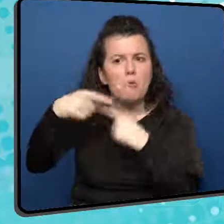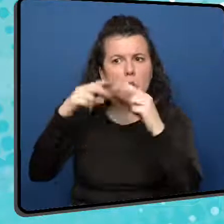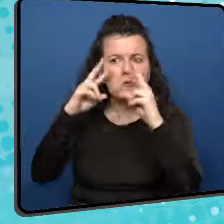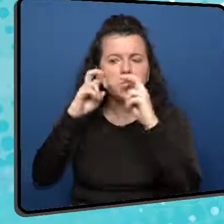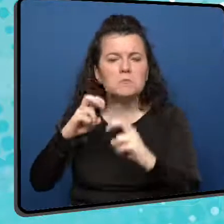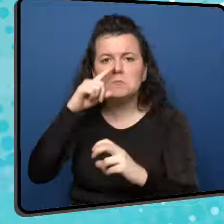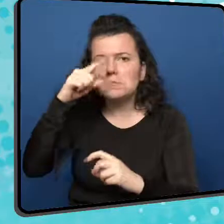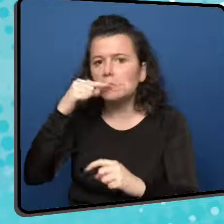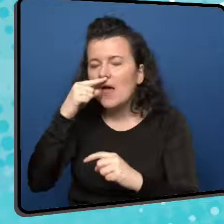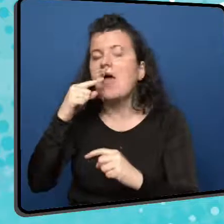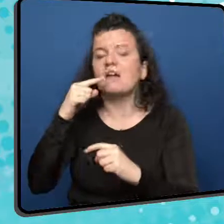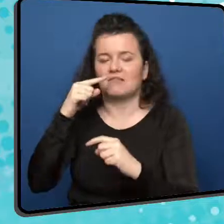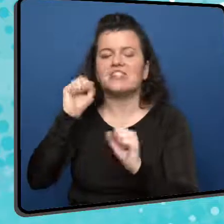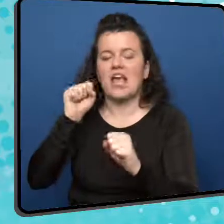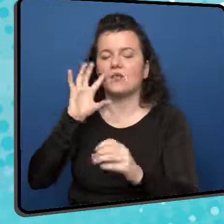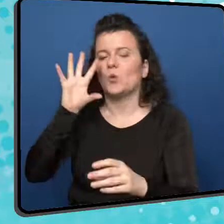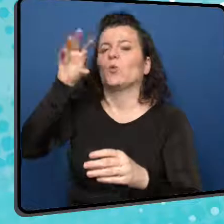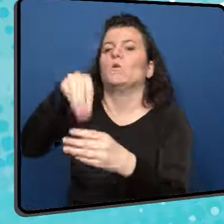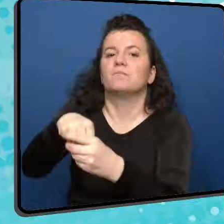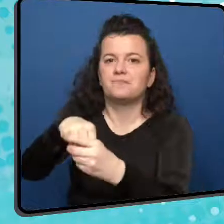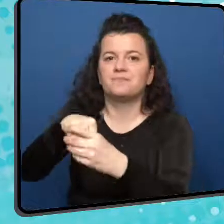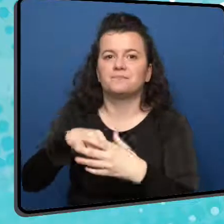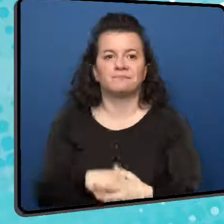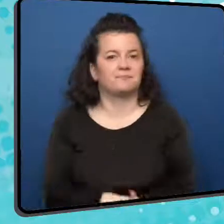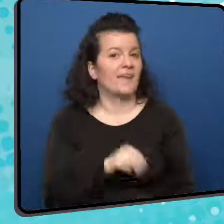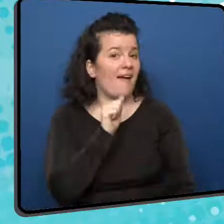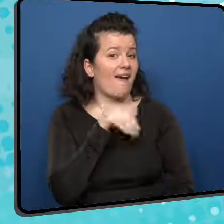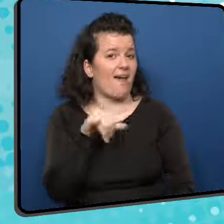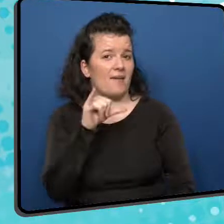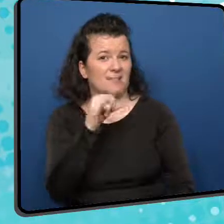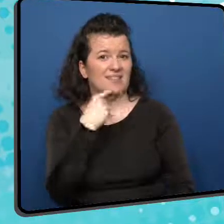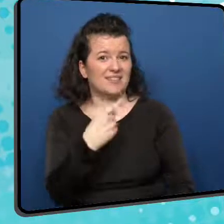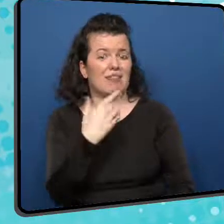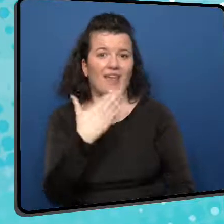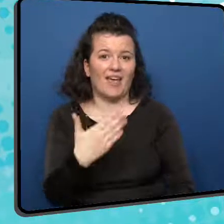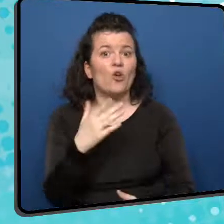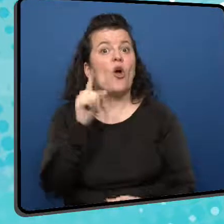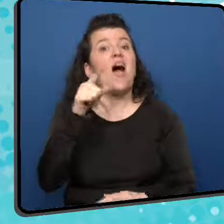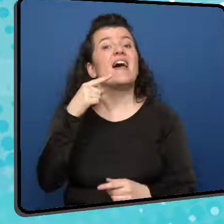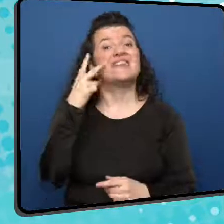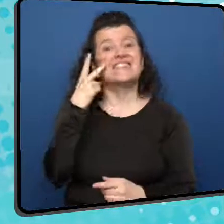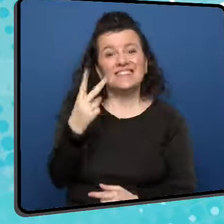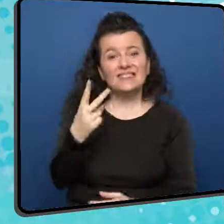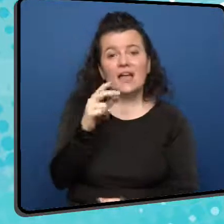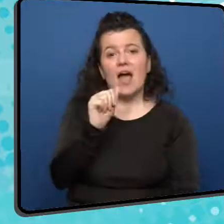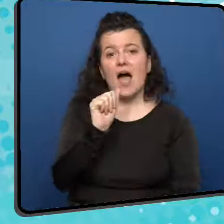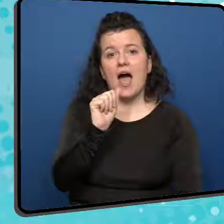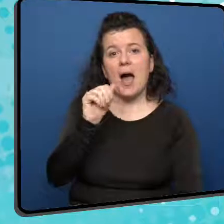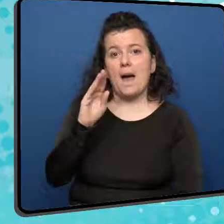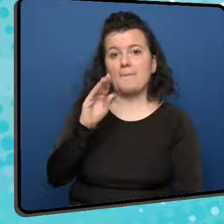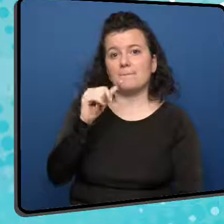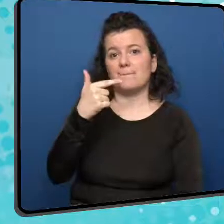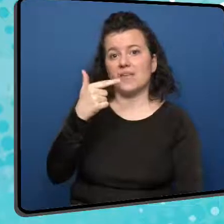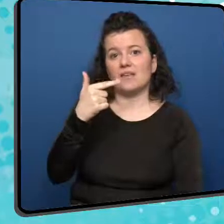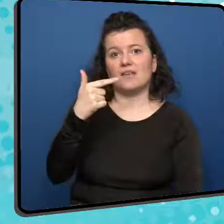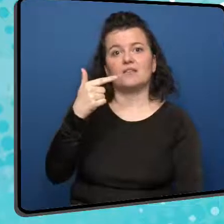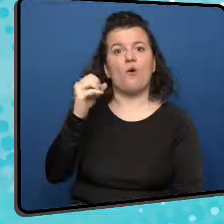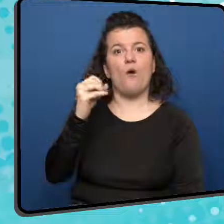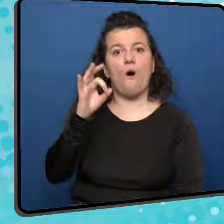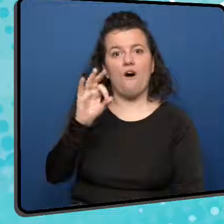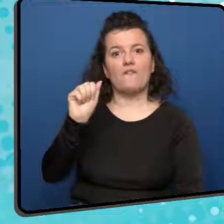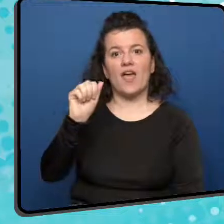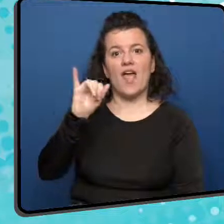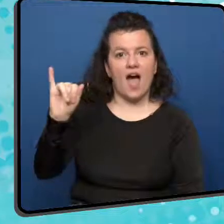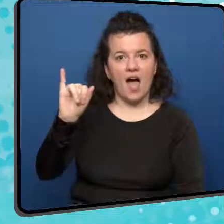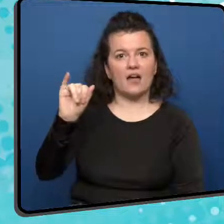Fantastic. And so, yeah, all of those links are available on abitofai.show. So if you head there, you can find all the